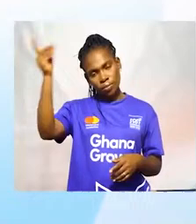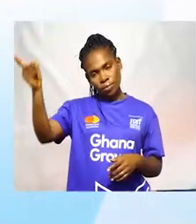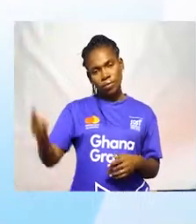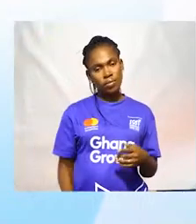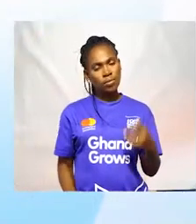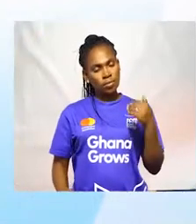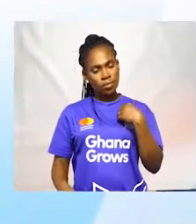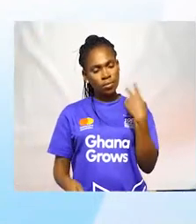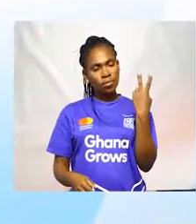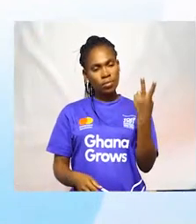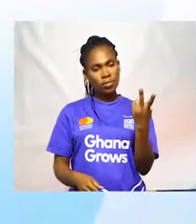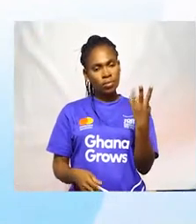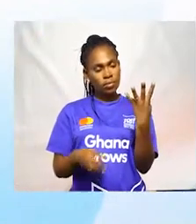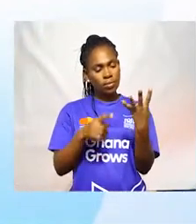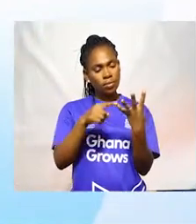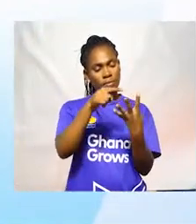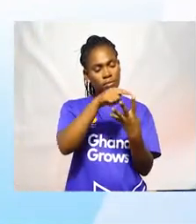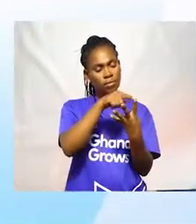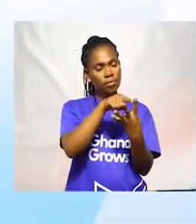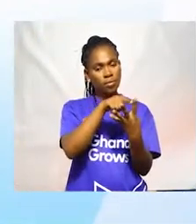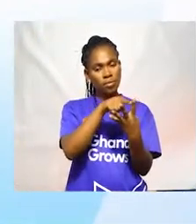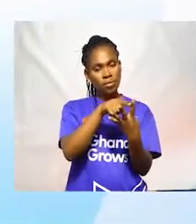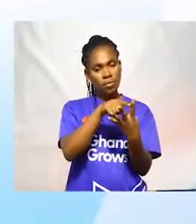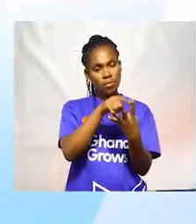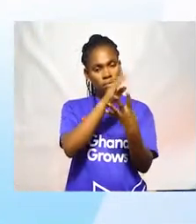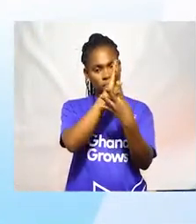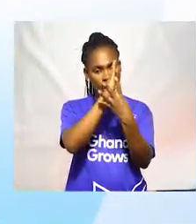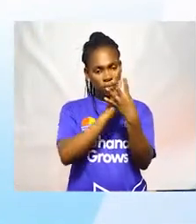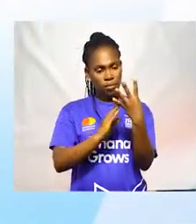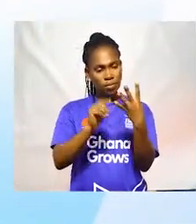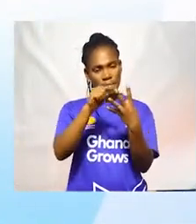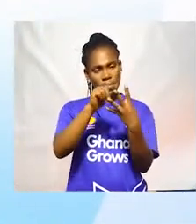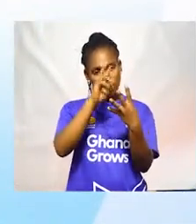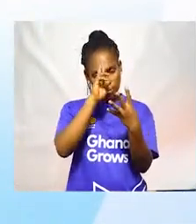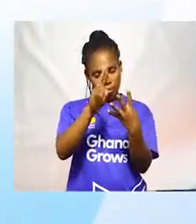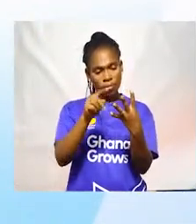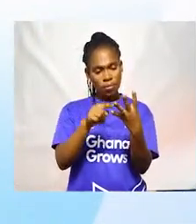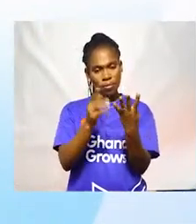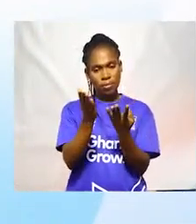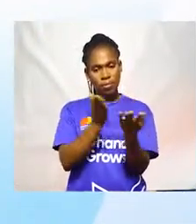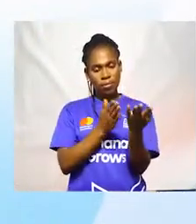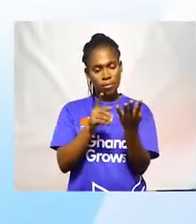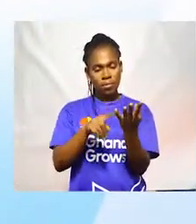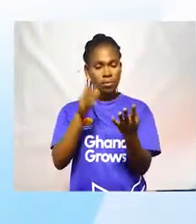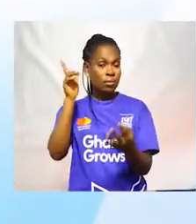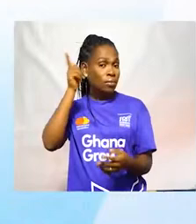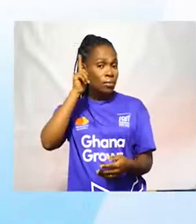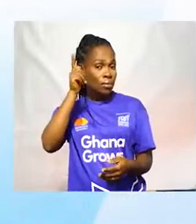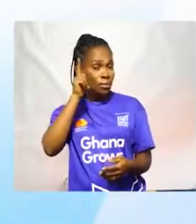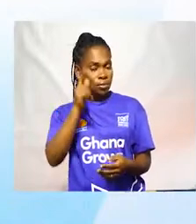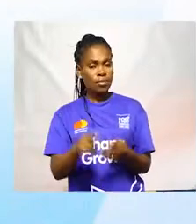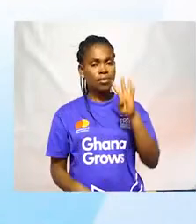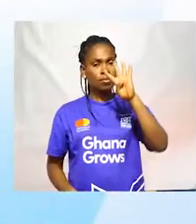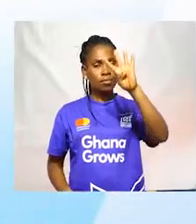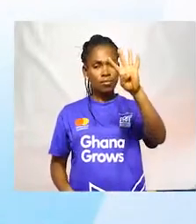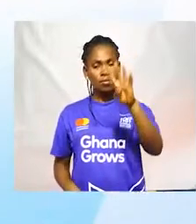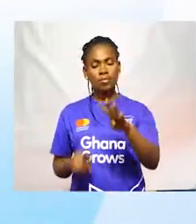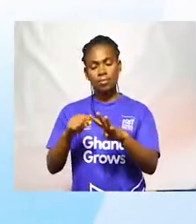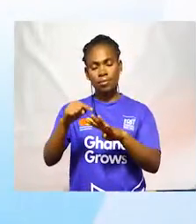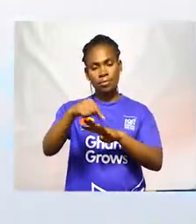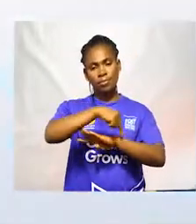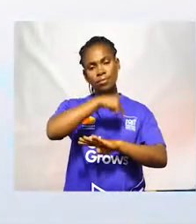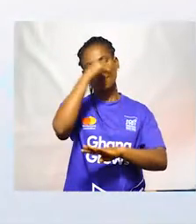humility, respect, service, and listening. Humility, respect, service, and listening. Tough one. Which of these four is the most